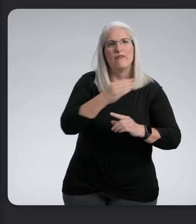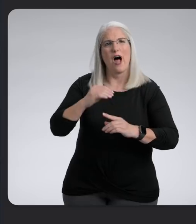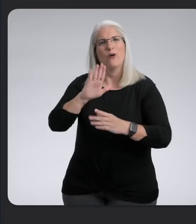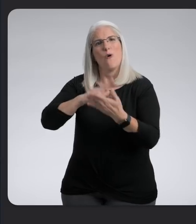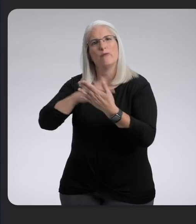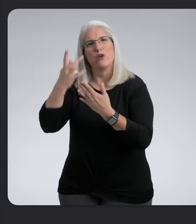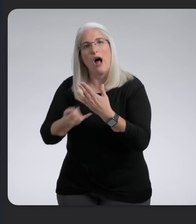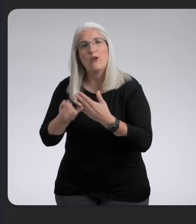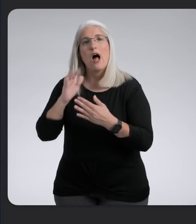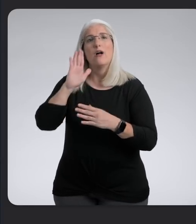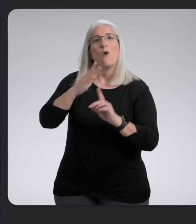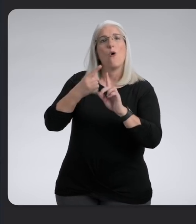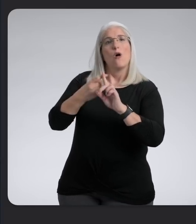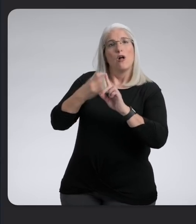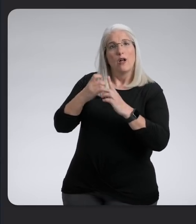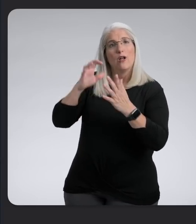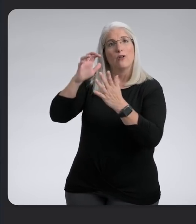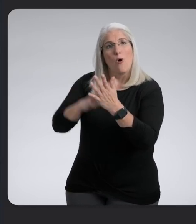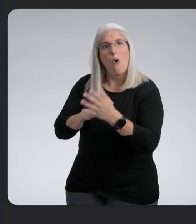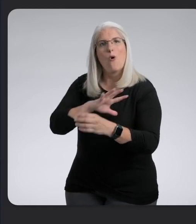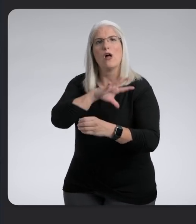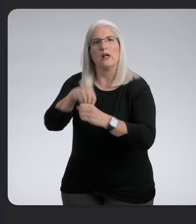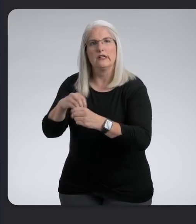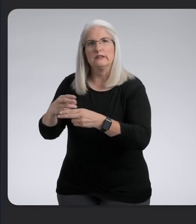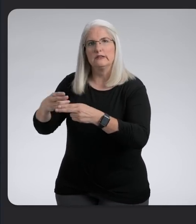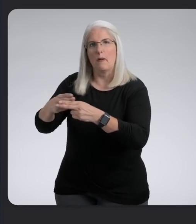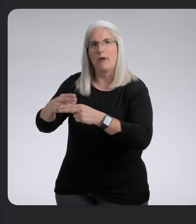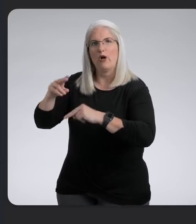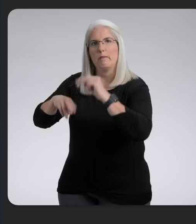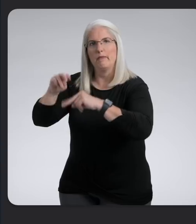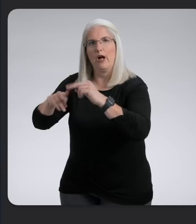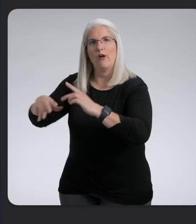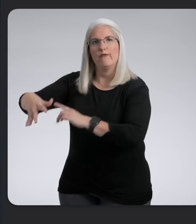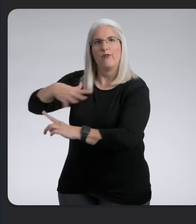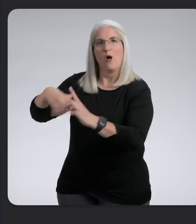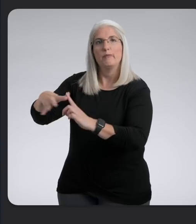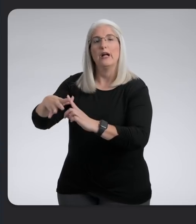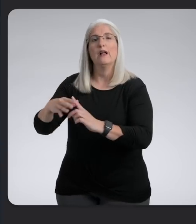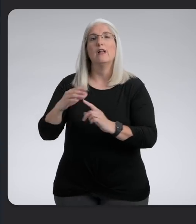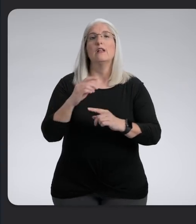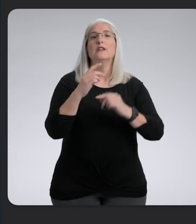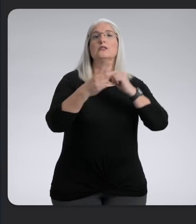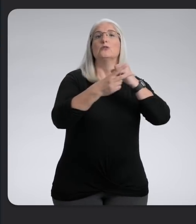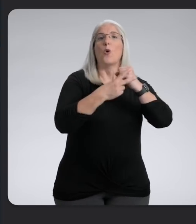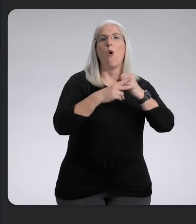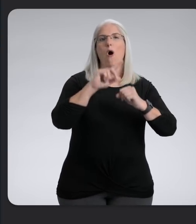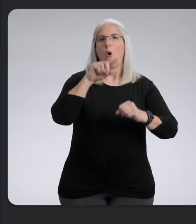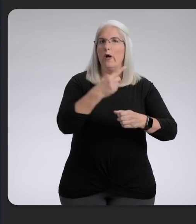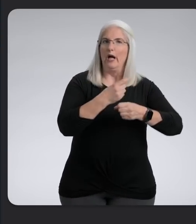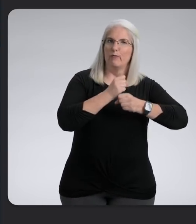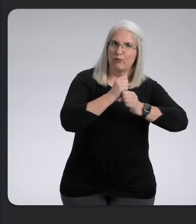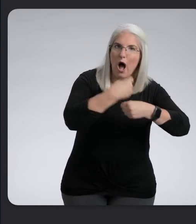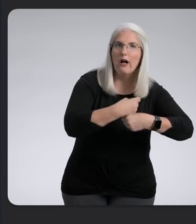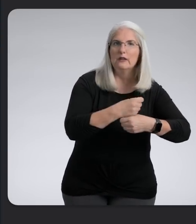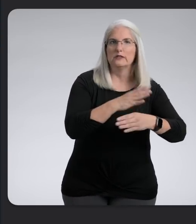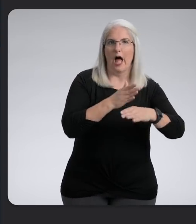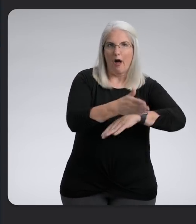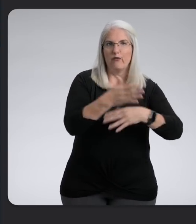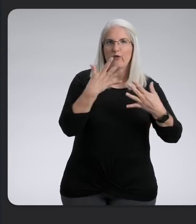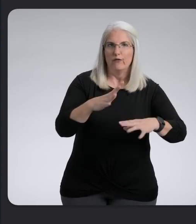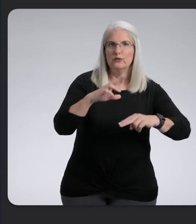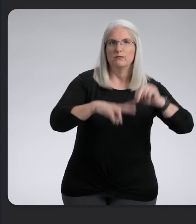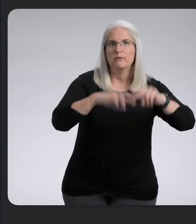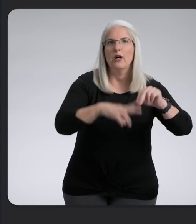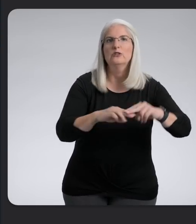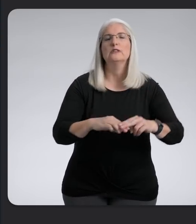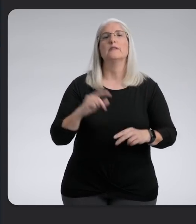temporary build environment, and the only things Xcode Cloud stores are the products of the build. Xcode Cloud and TestFlight